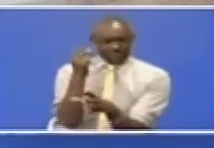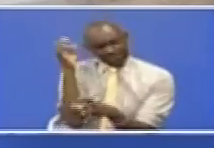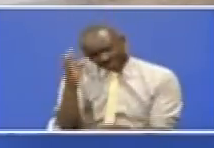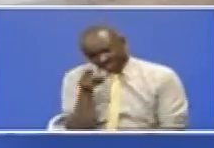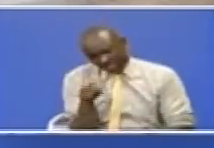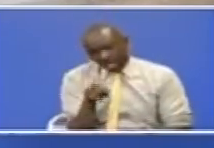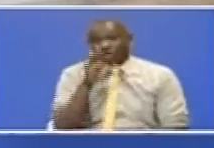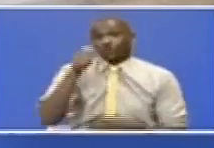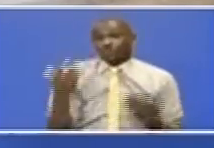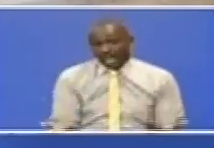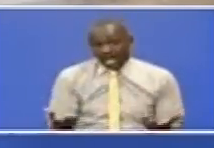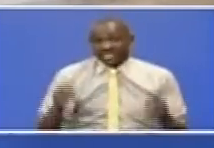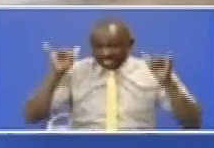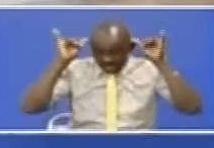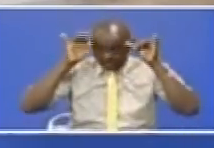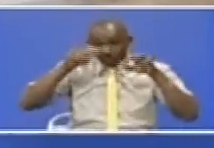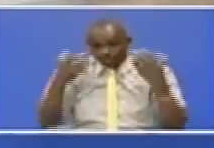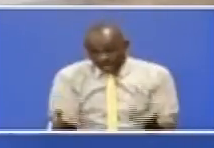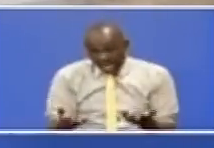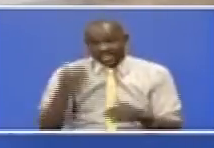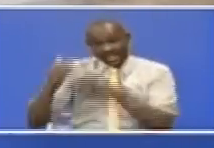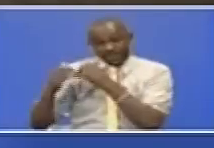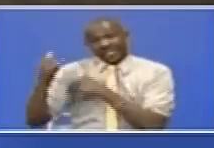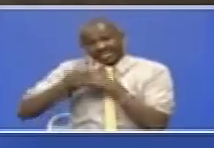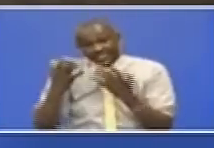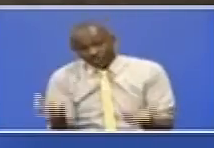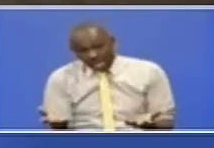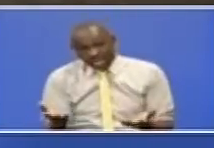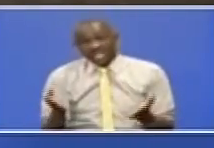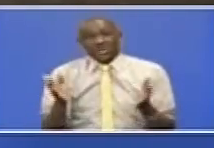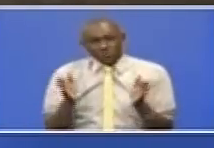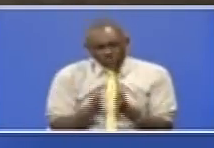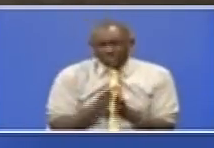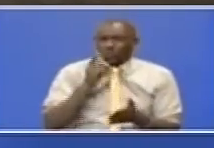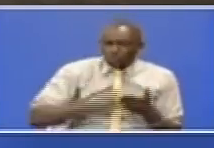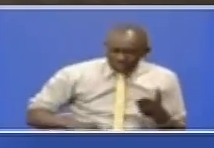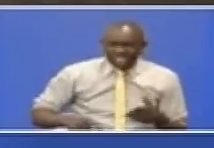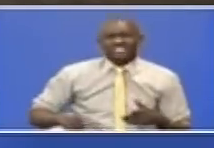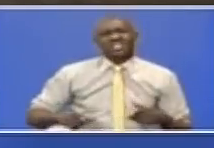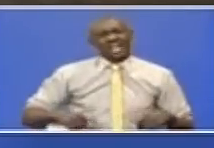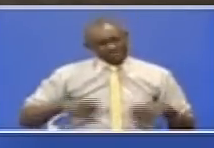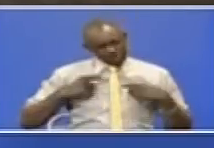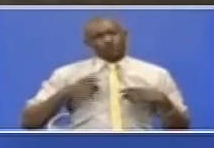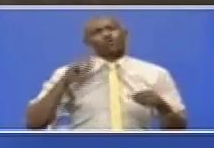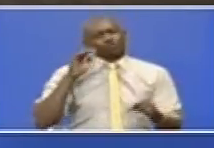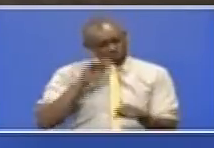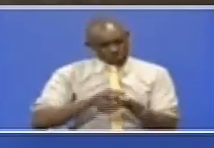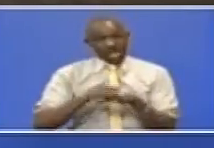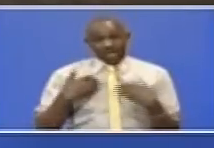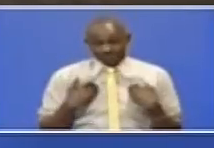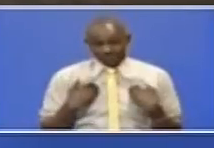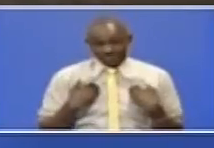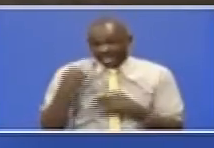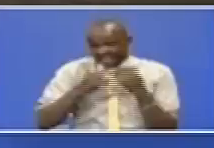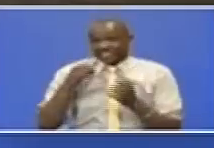25%, comes from livestock raised in neighboring countries with significant livestock populations. These